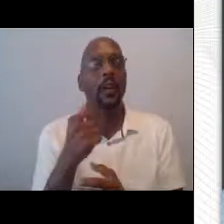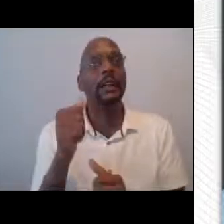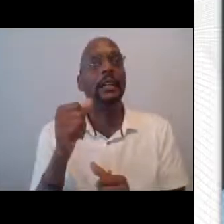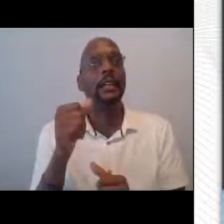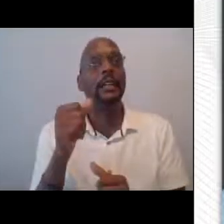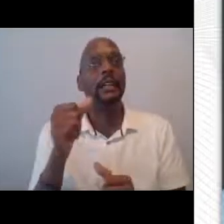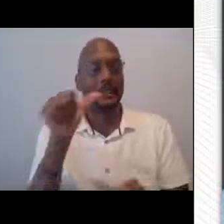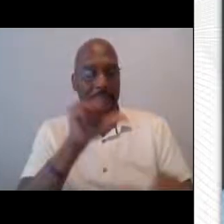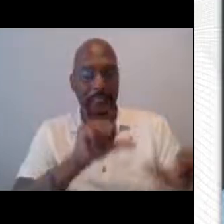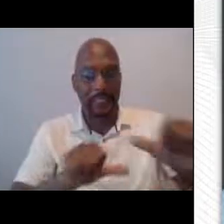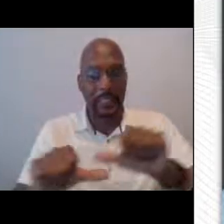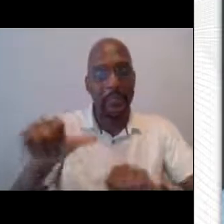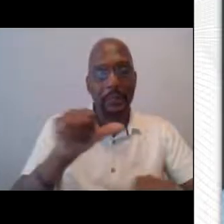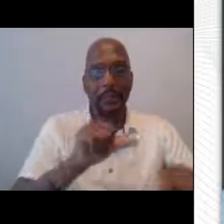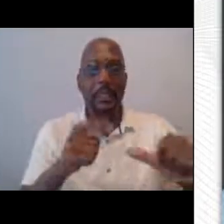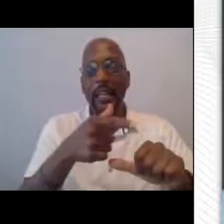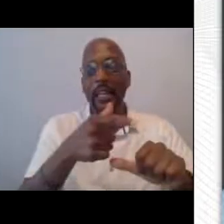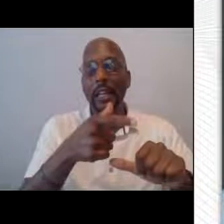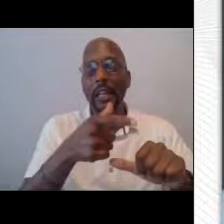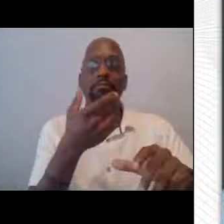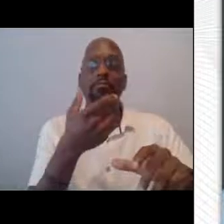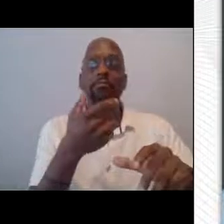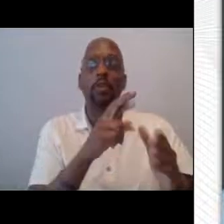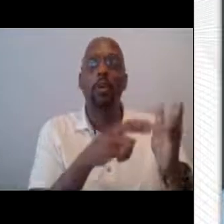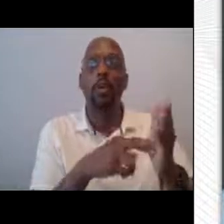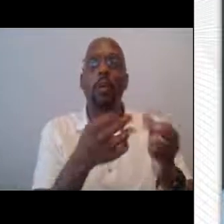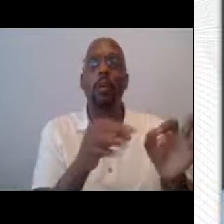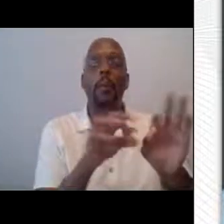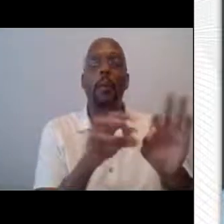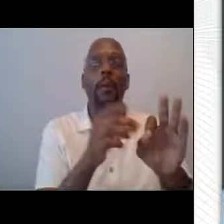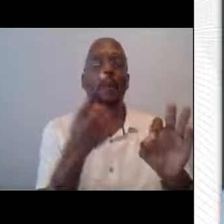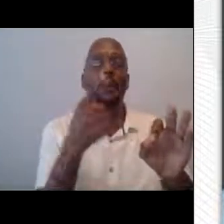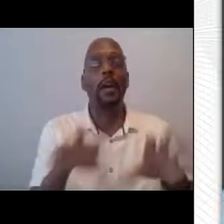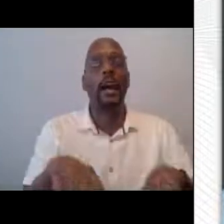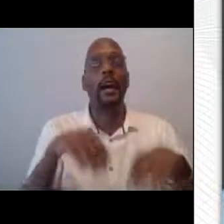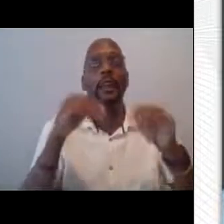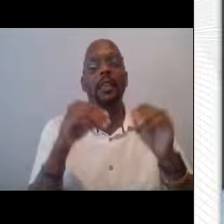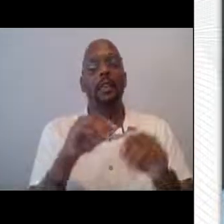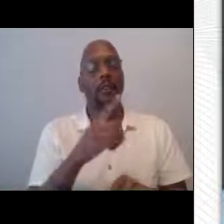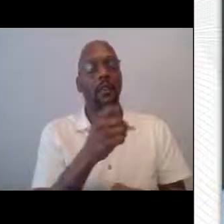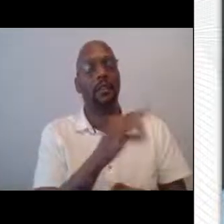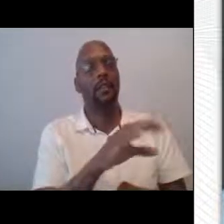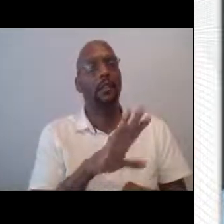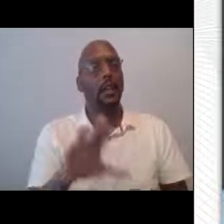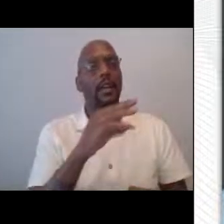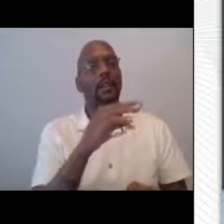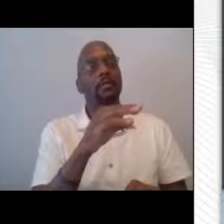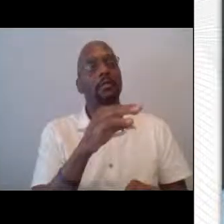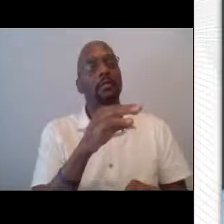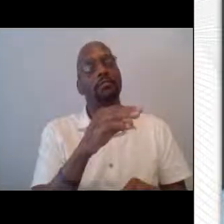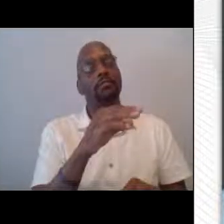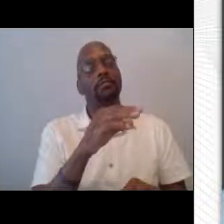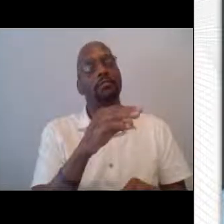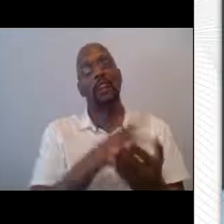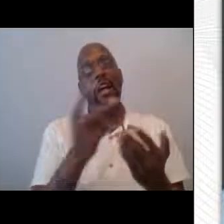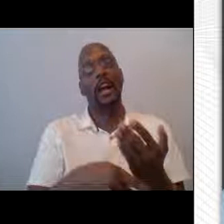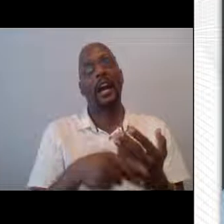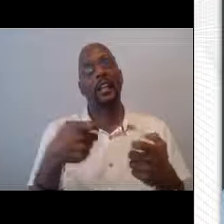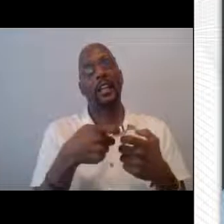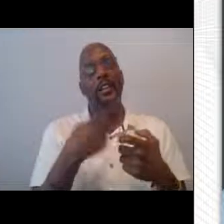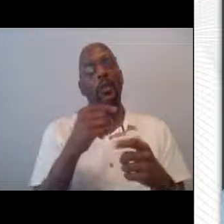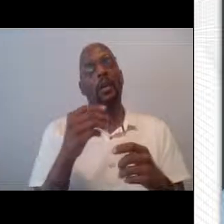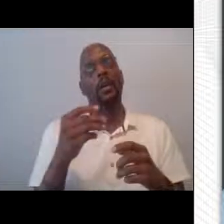played key roles in the strengthening and adoption of first of their kind policies for electric trucks and